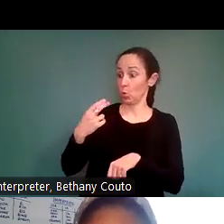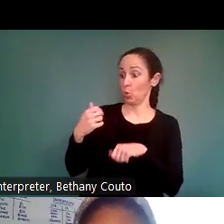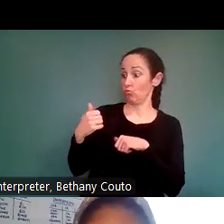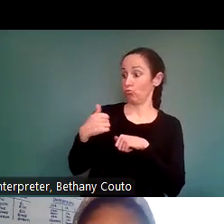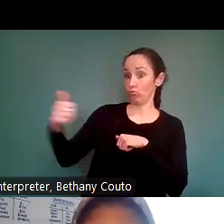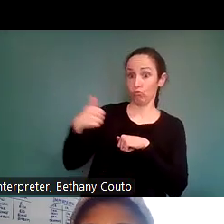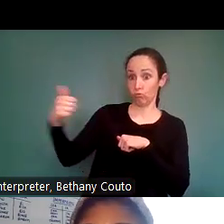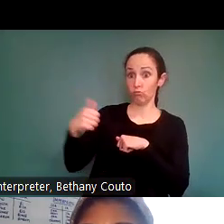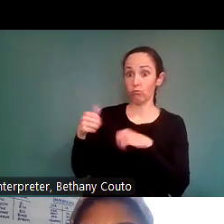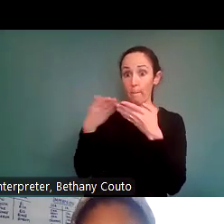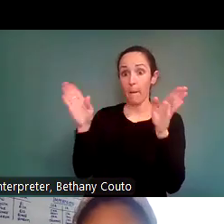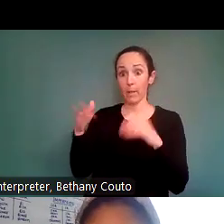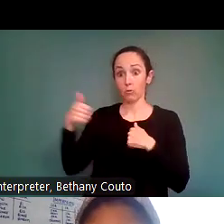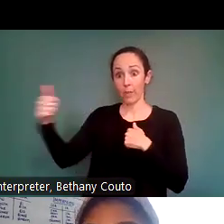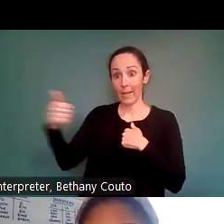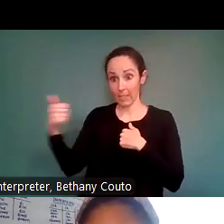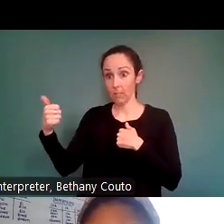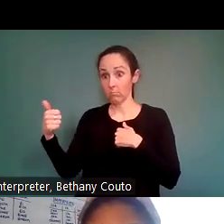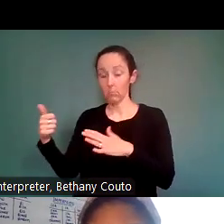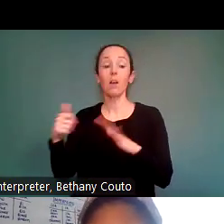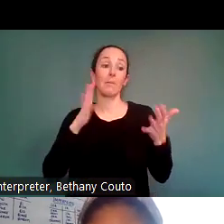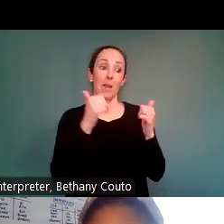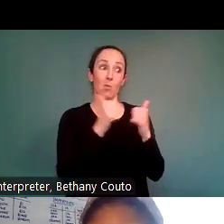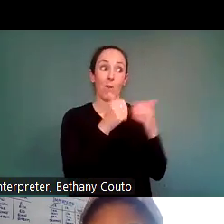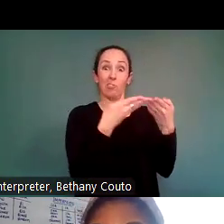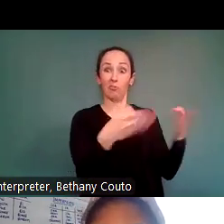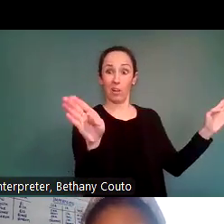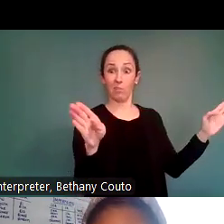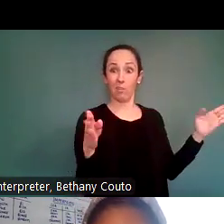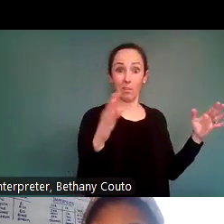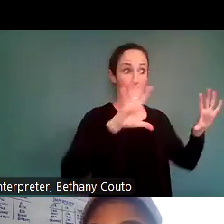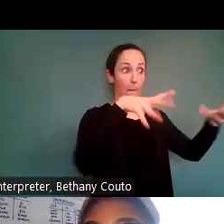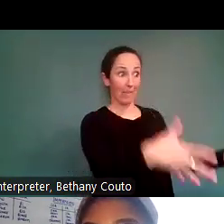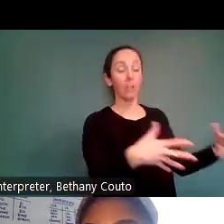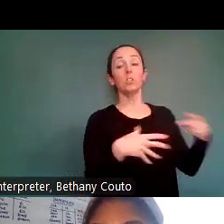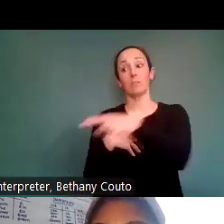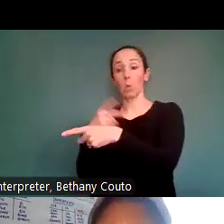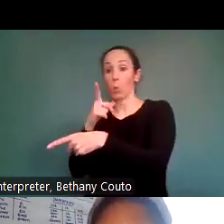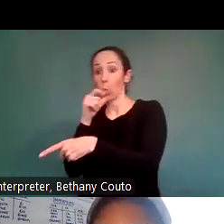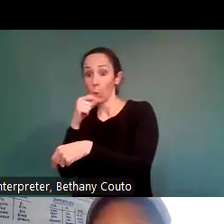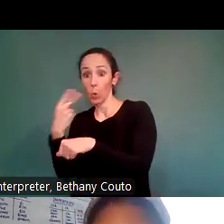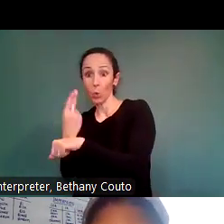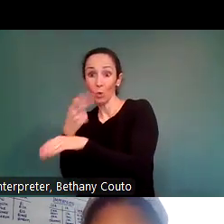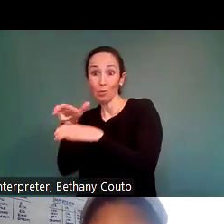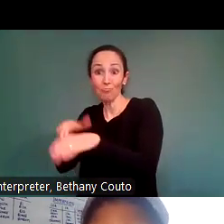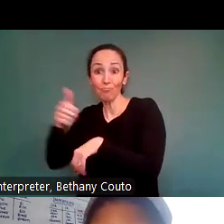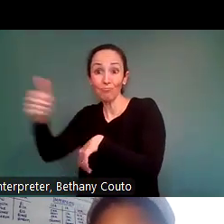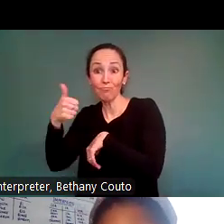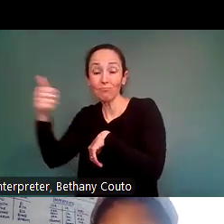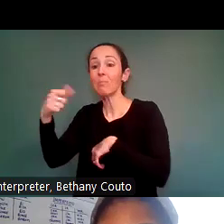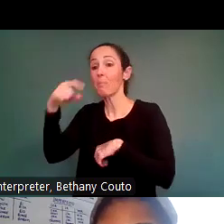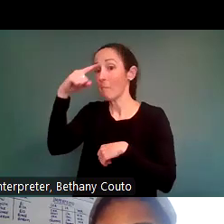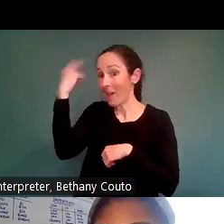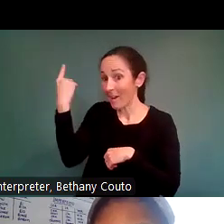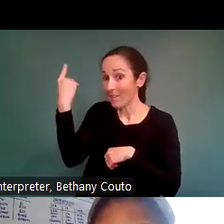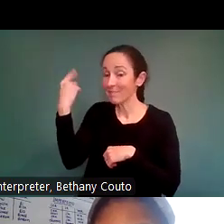population, we saw that transit riders are more likely to be Black, young, and make less than $50,000 a year.